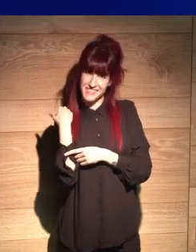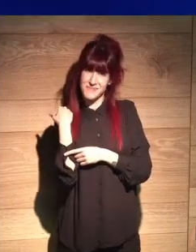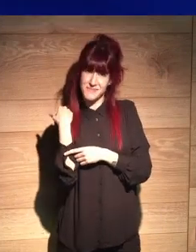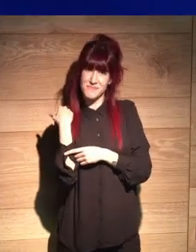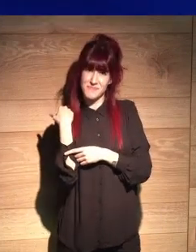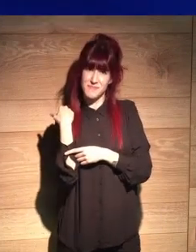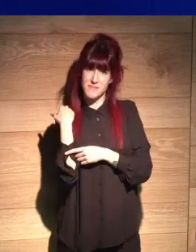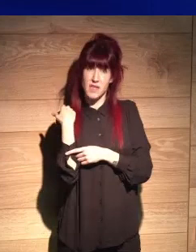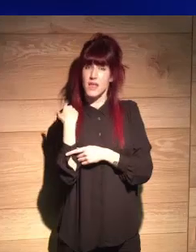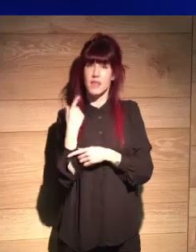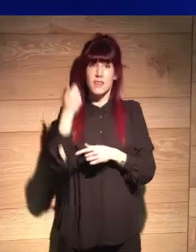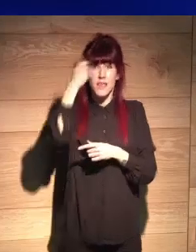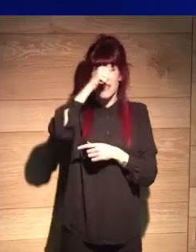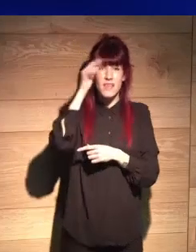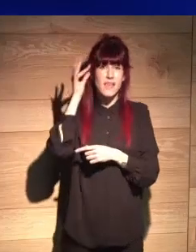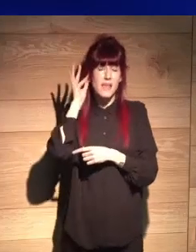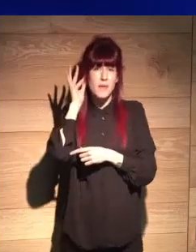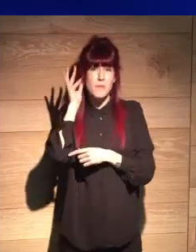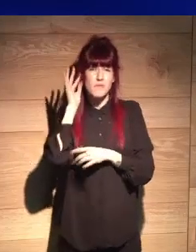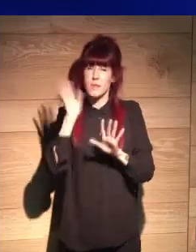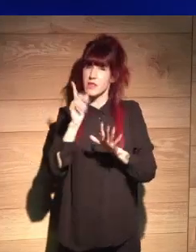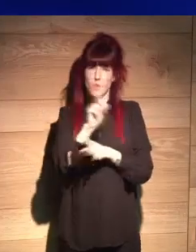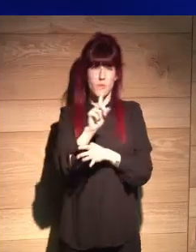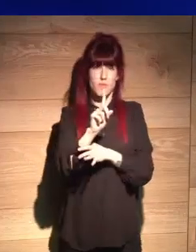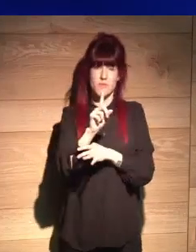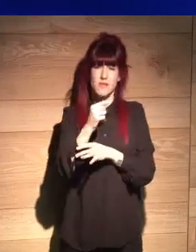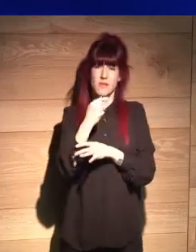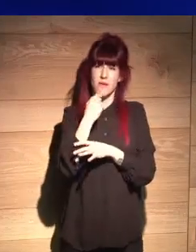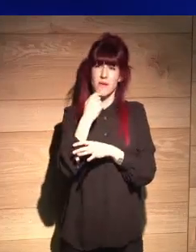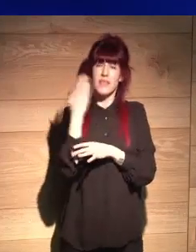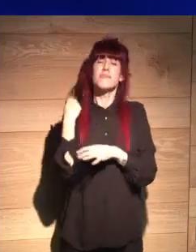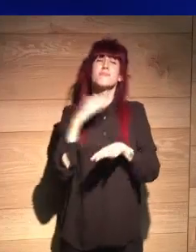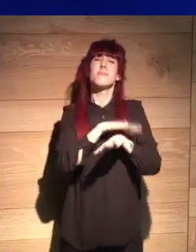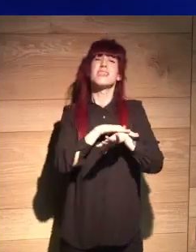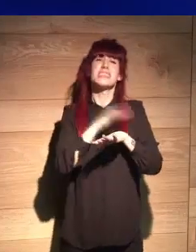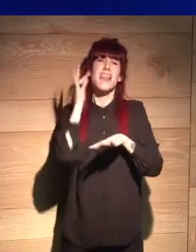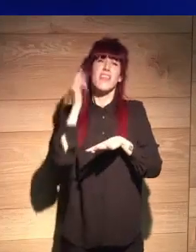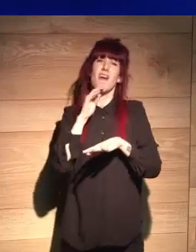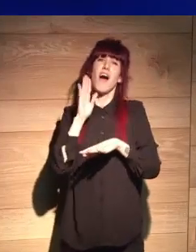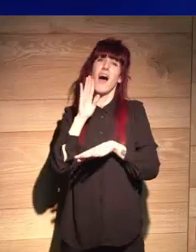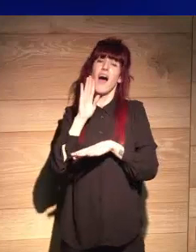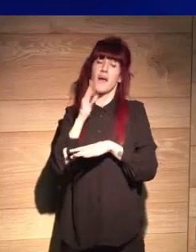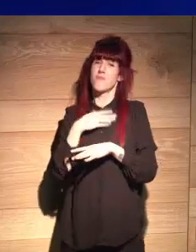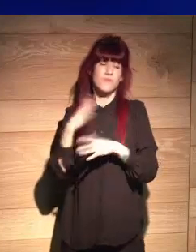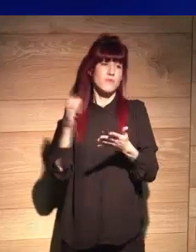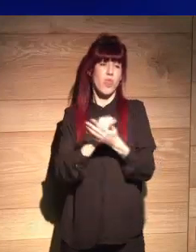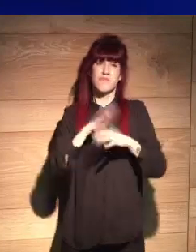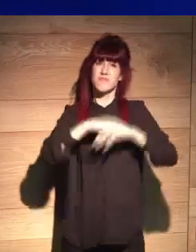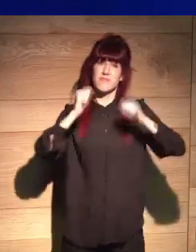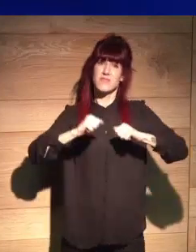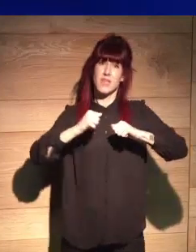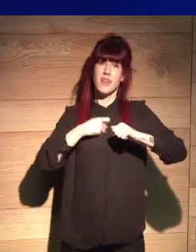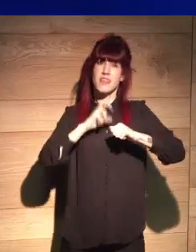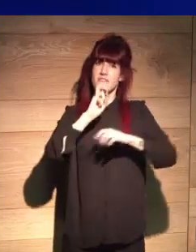linked to what you have been saying, not only at the gender level. I refer to what the minister said. I think we all